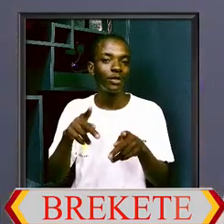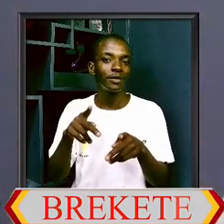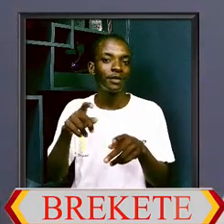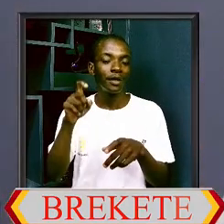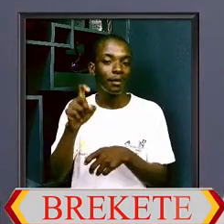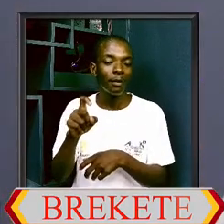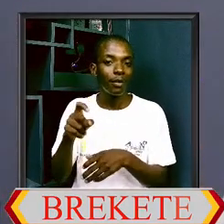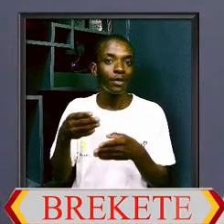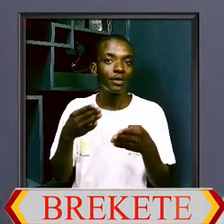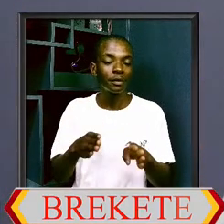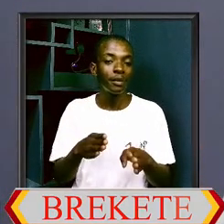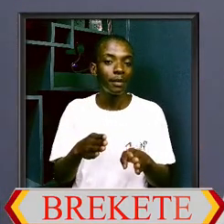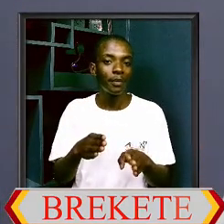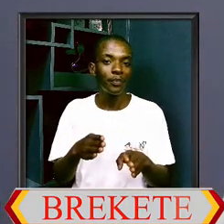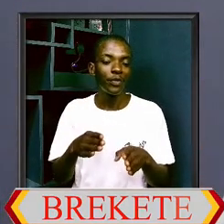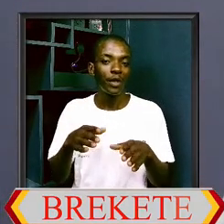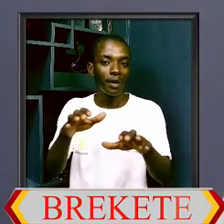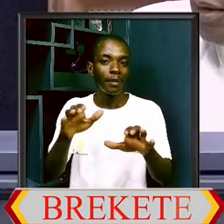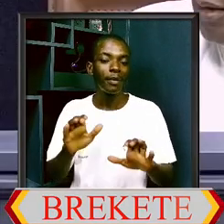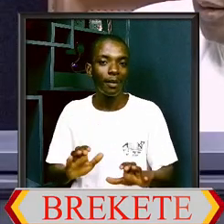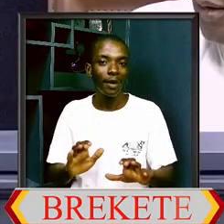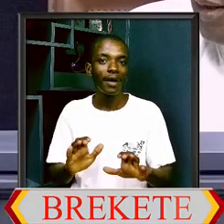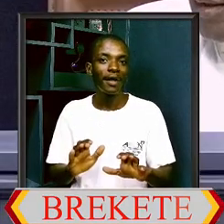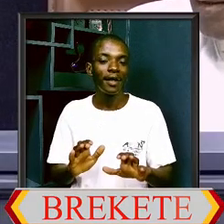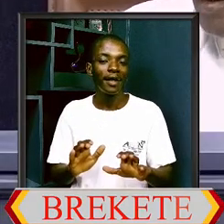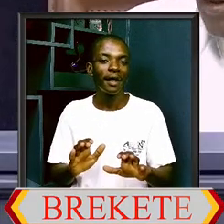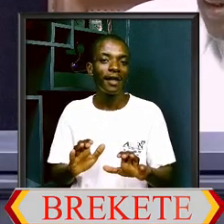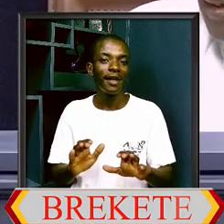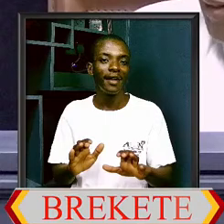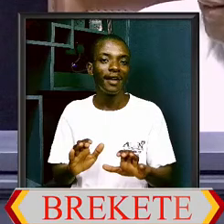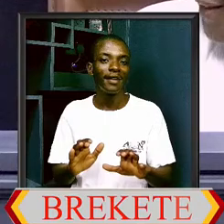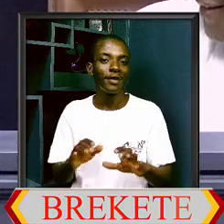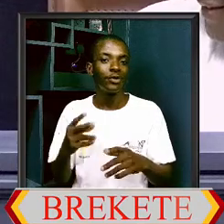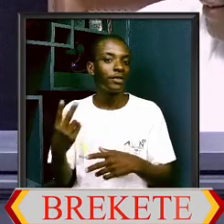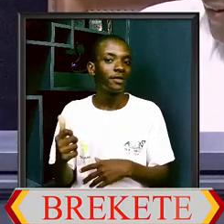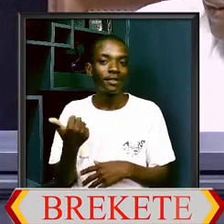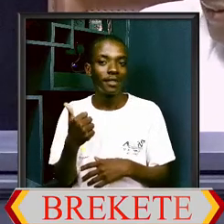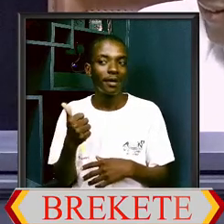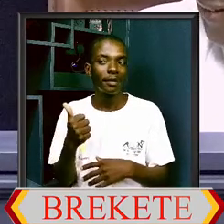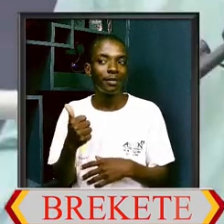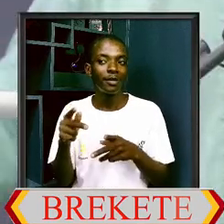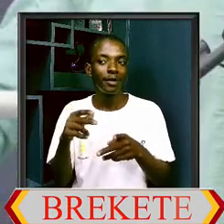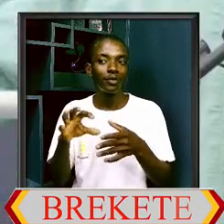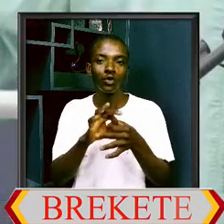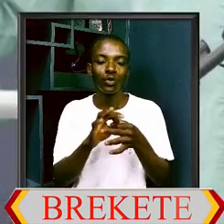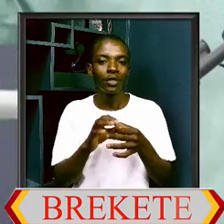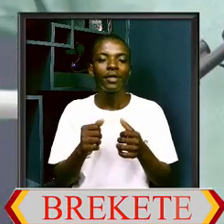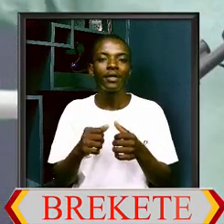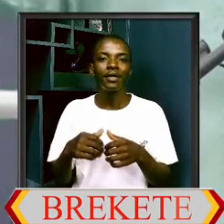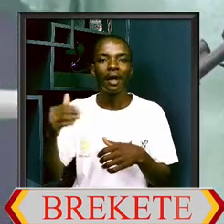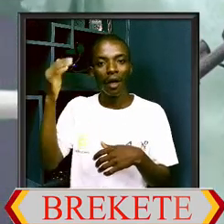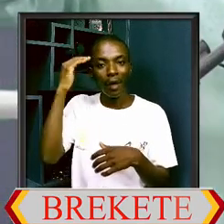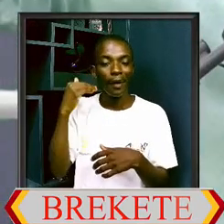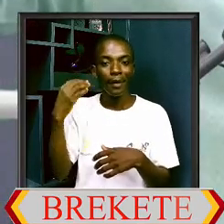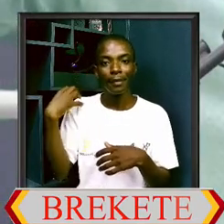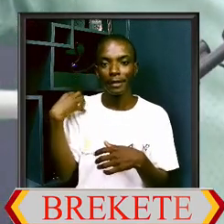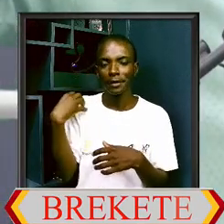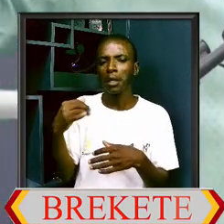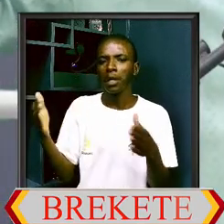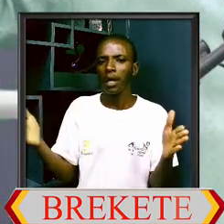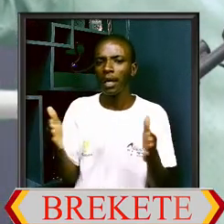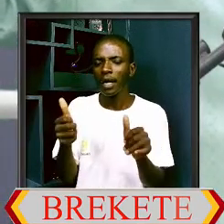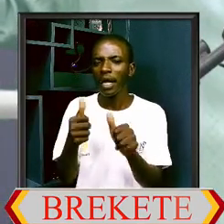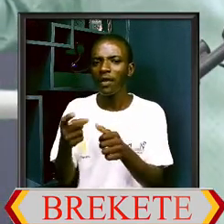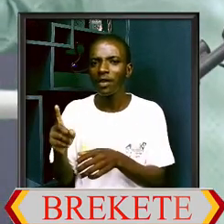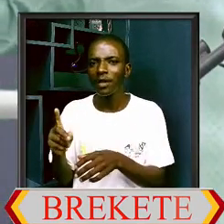them yes head Master head Master head Master M so they go ga everybody